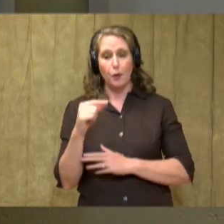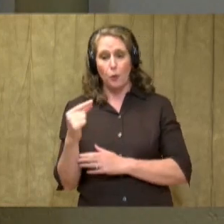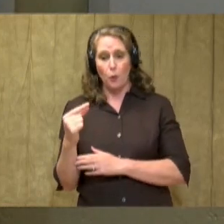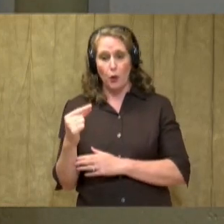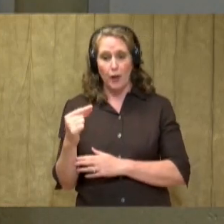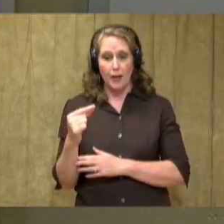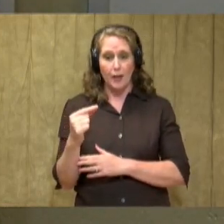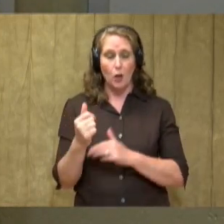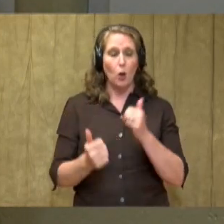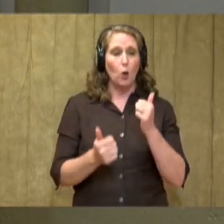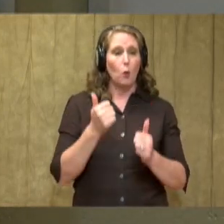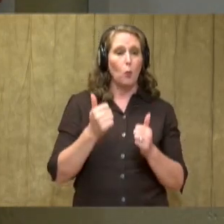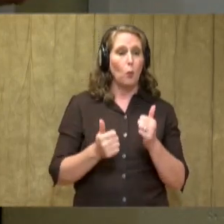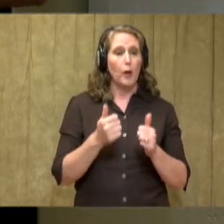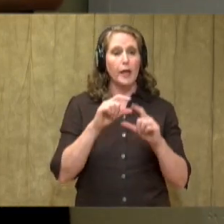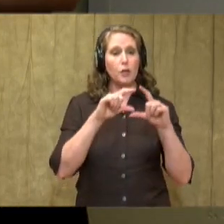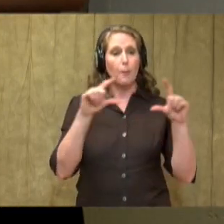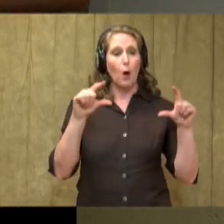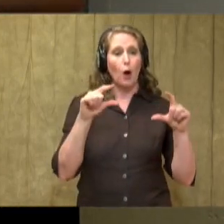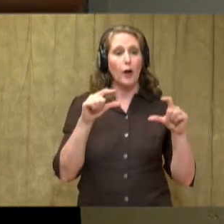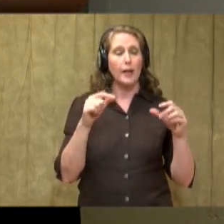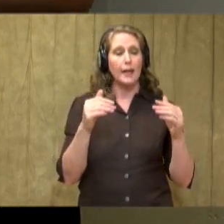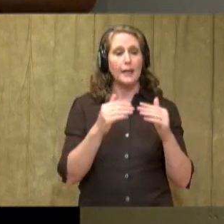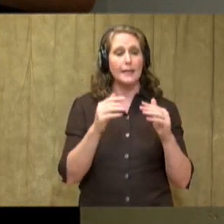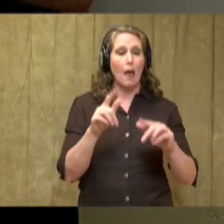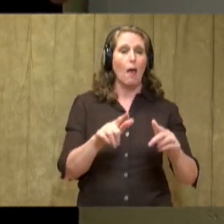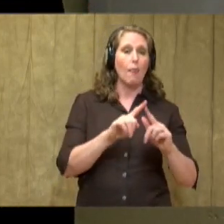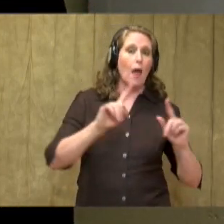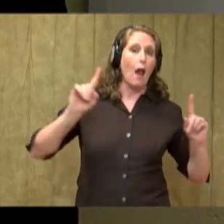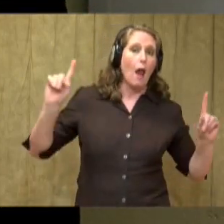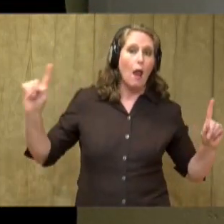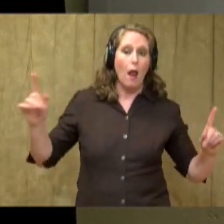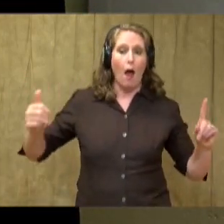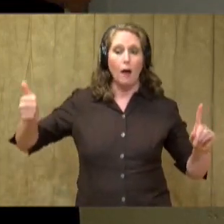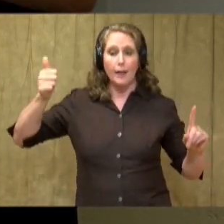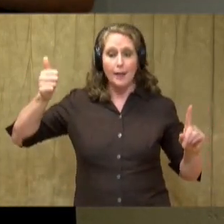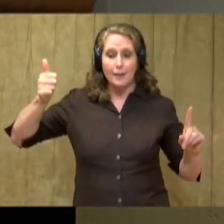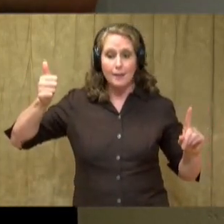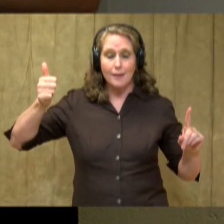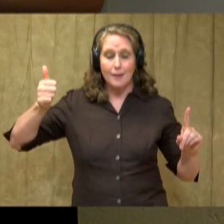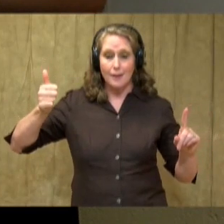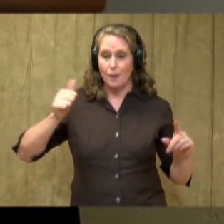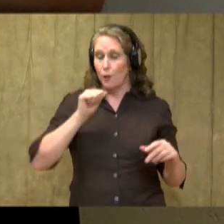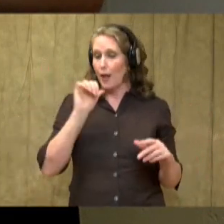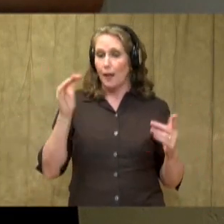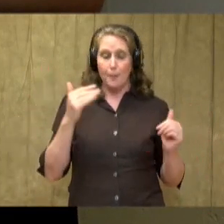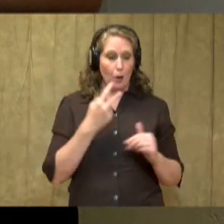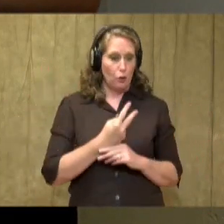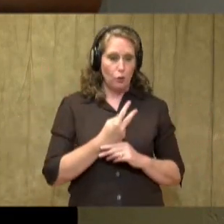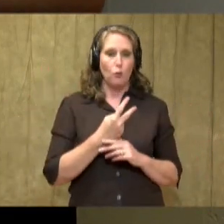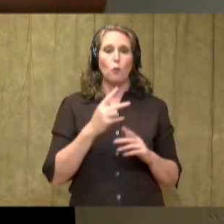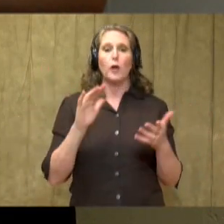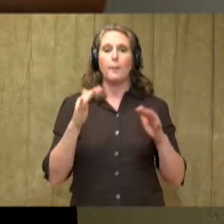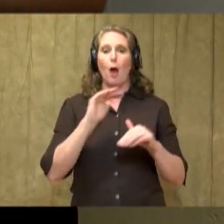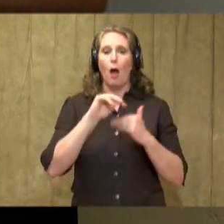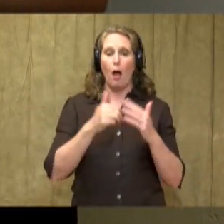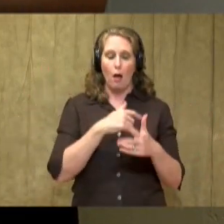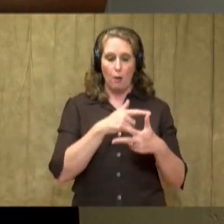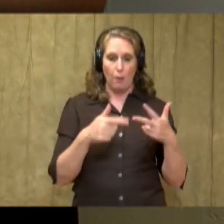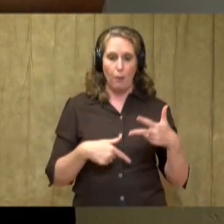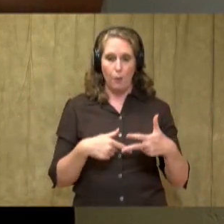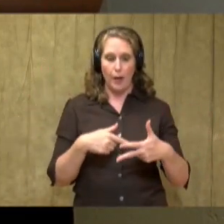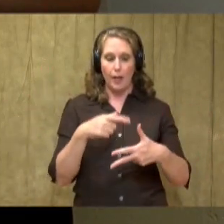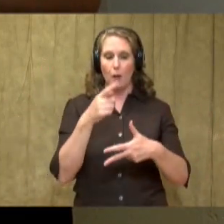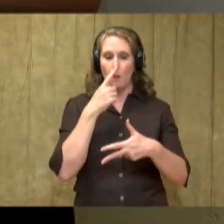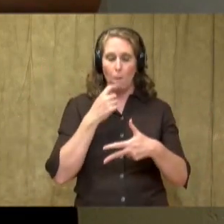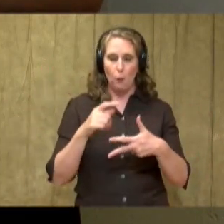blank bar is the longest. Now we're not comparing just two, we're comparing all three. The red bar is longer than